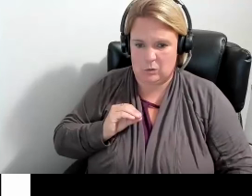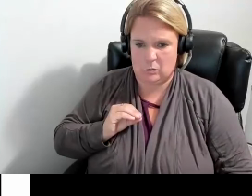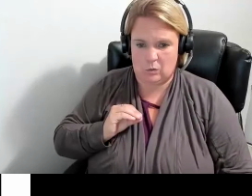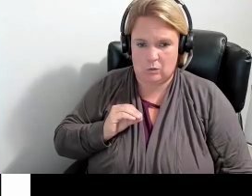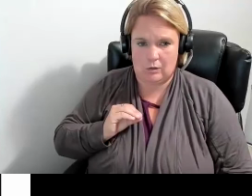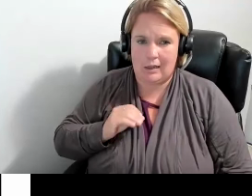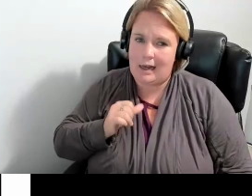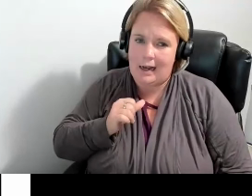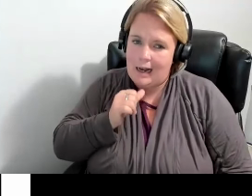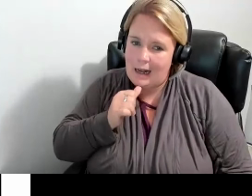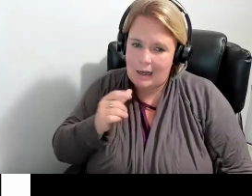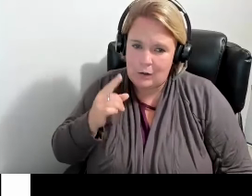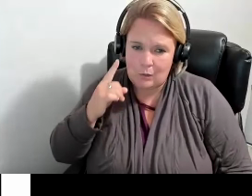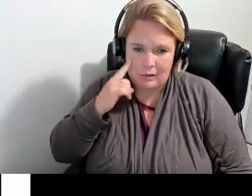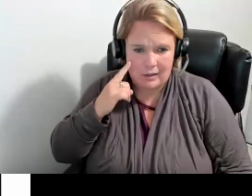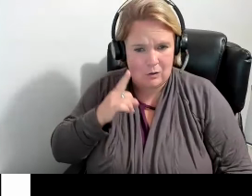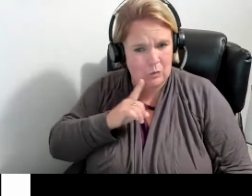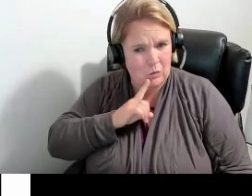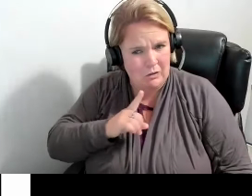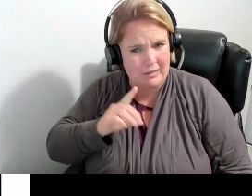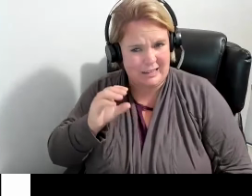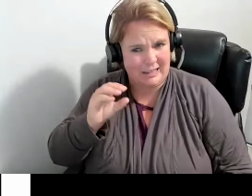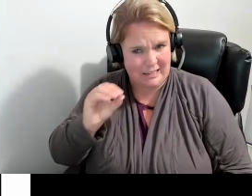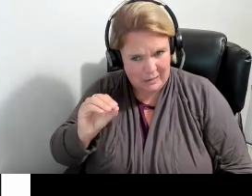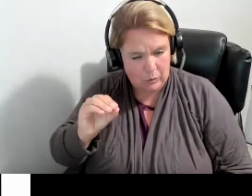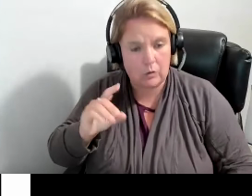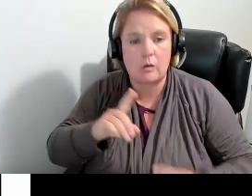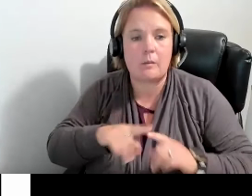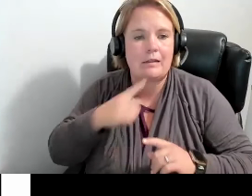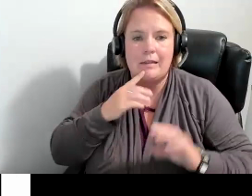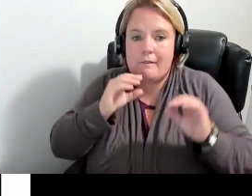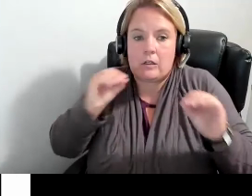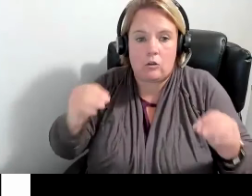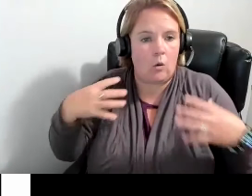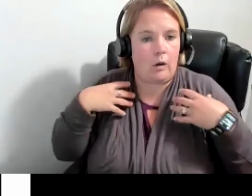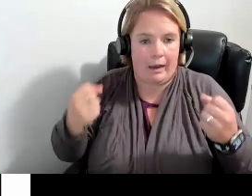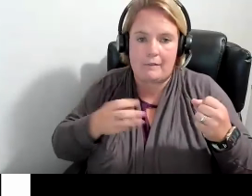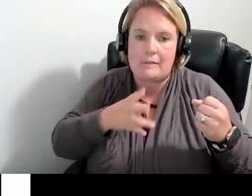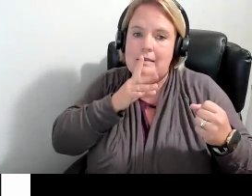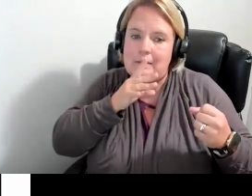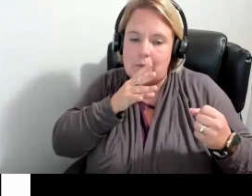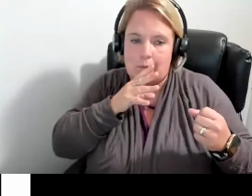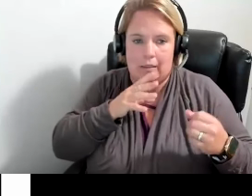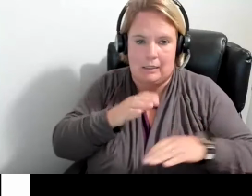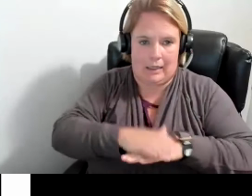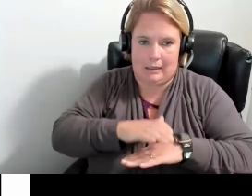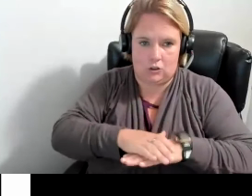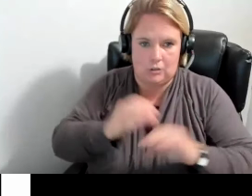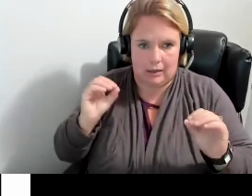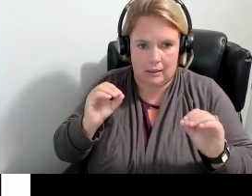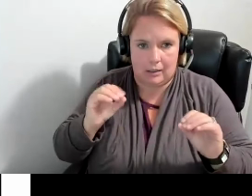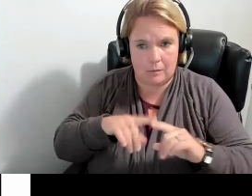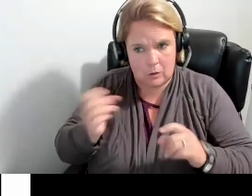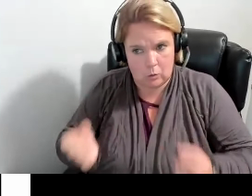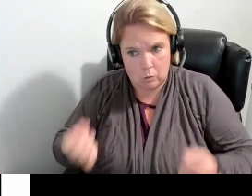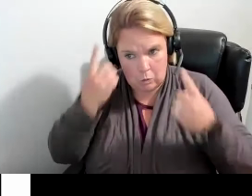at a 0. But a lot of times, they just know I'm not confident in speaking it. So they knock down their skills, but we're like, but you understand